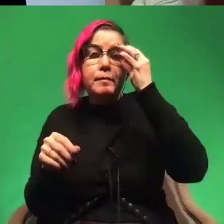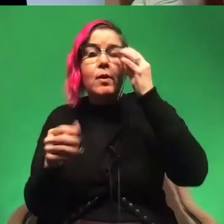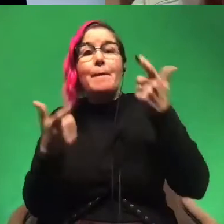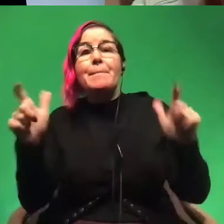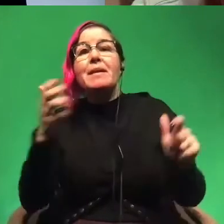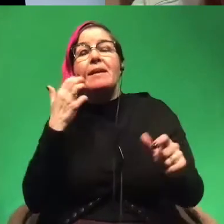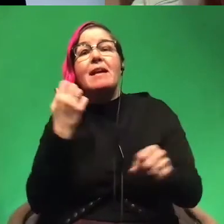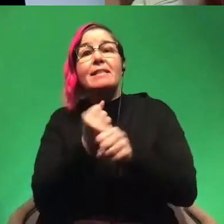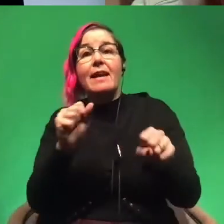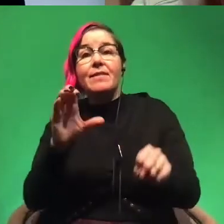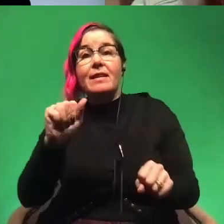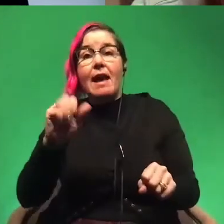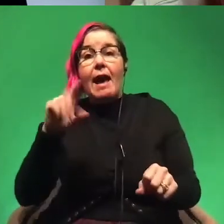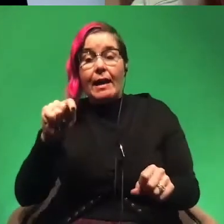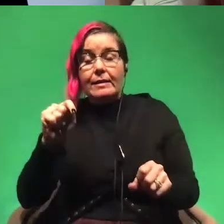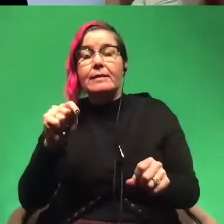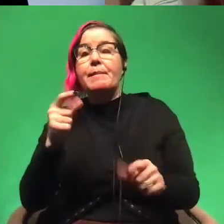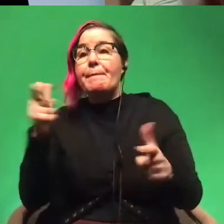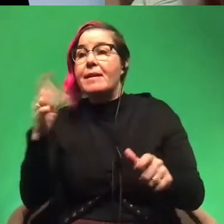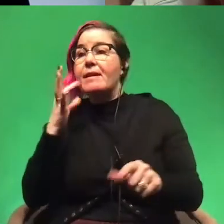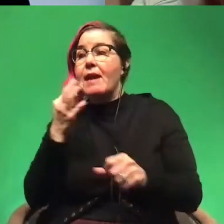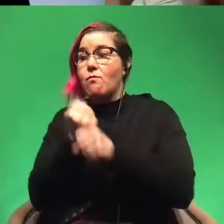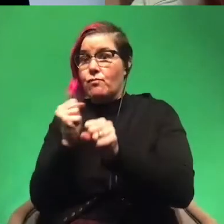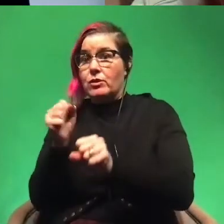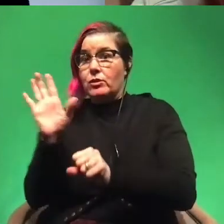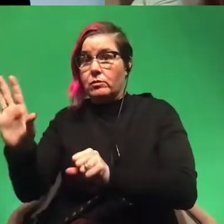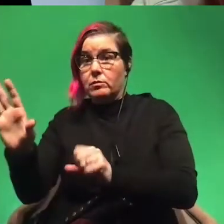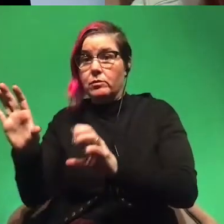Act is something that Big Cat Rescue has really